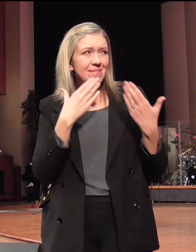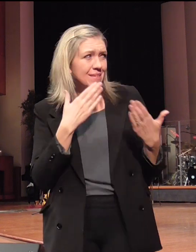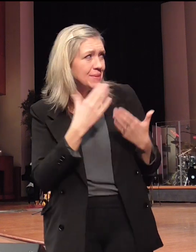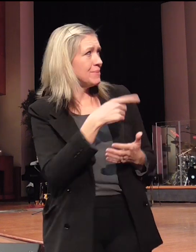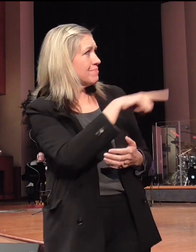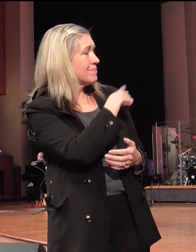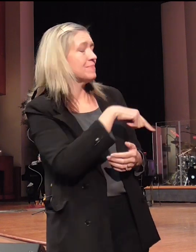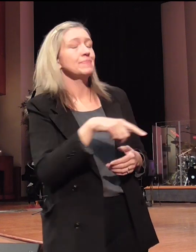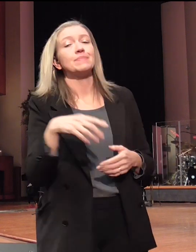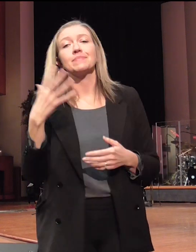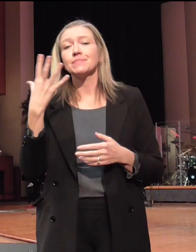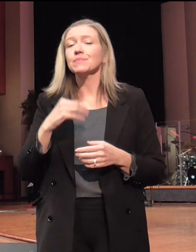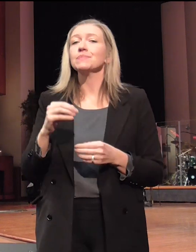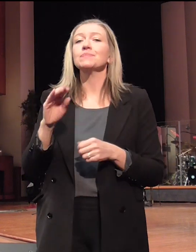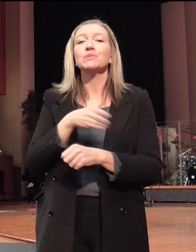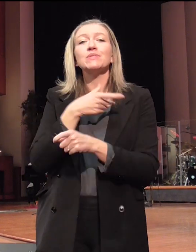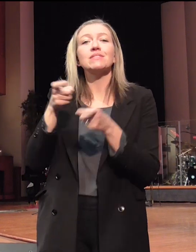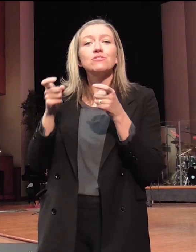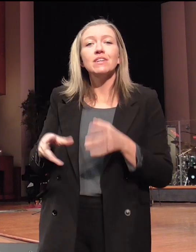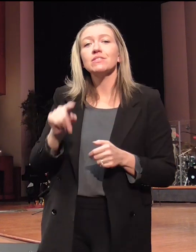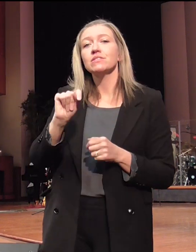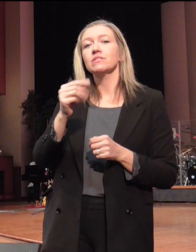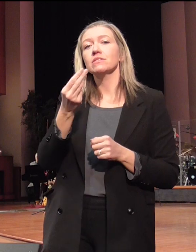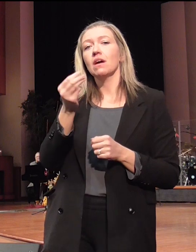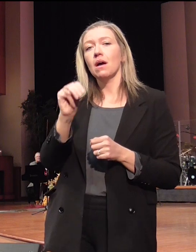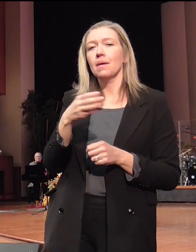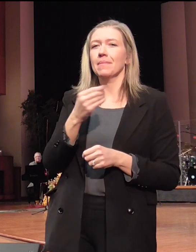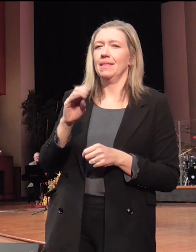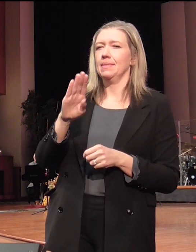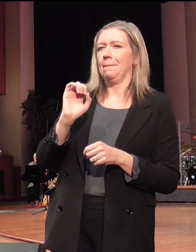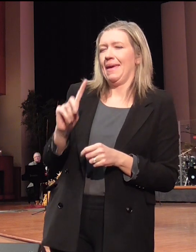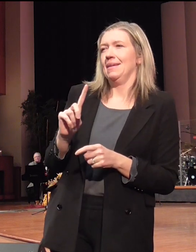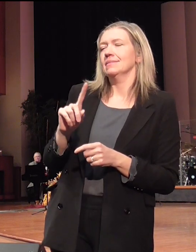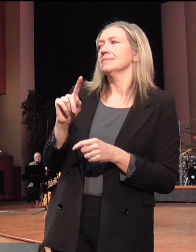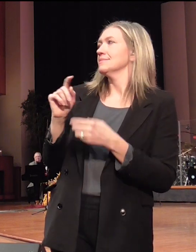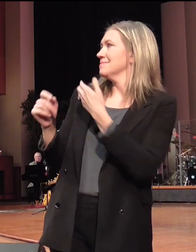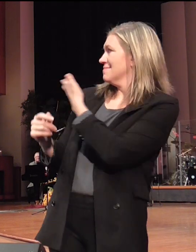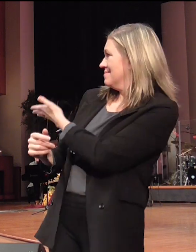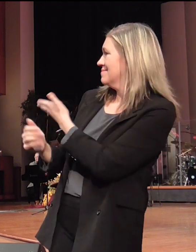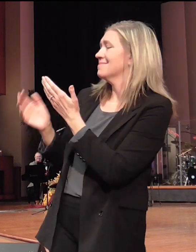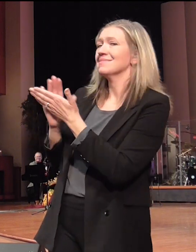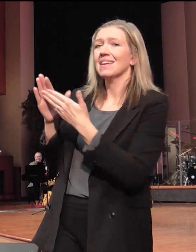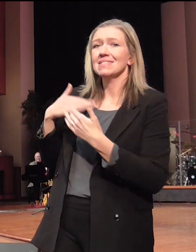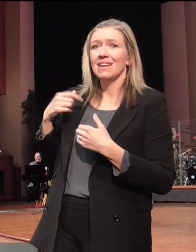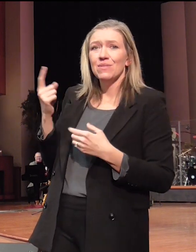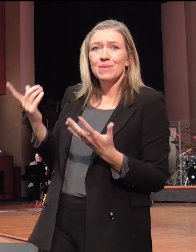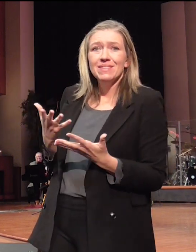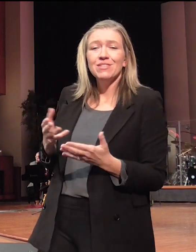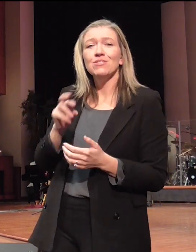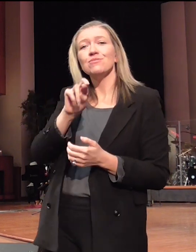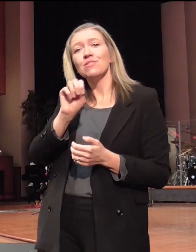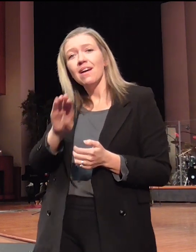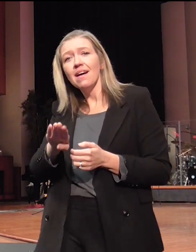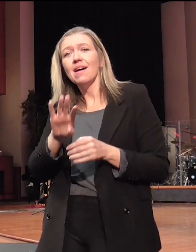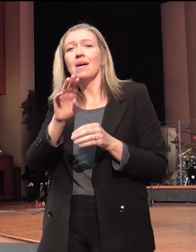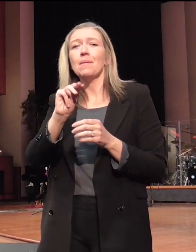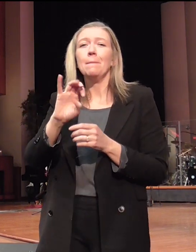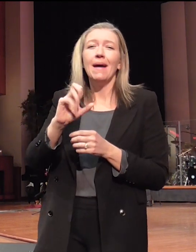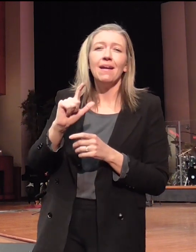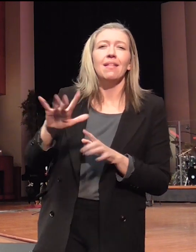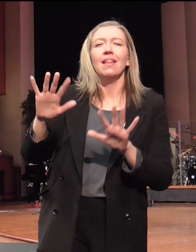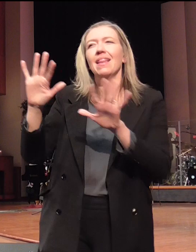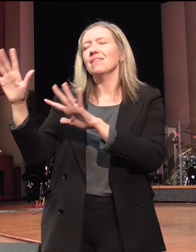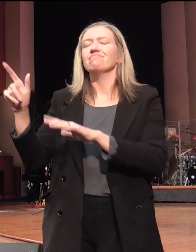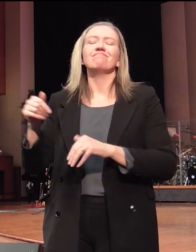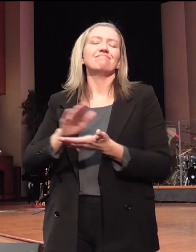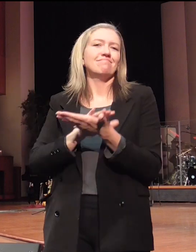wonderful music director, Tom Litch, and our great band, Tom Michael. It's great to have you back. Stu and Rob, thank you very much. Very,